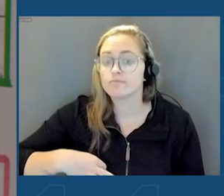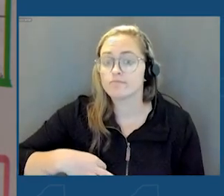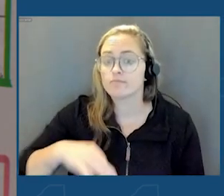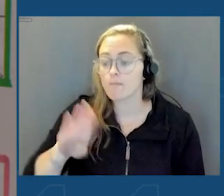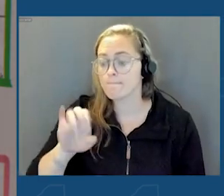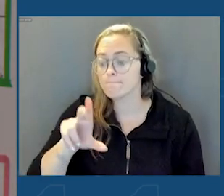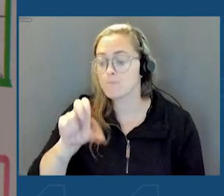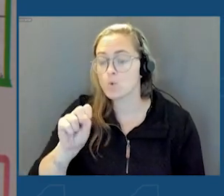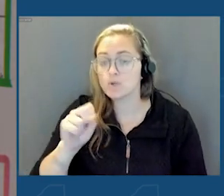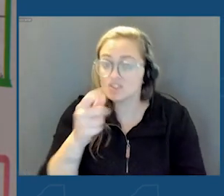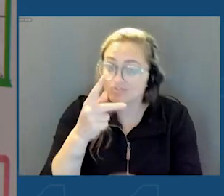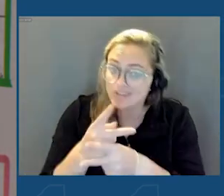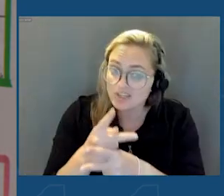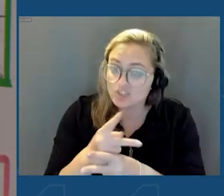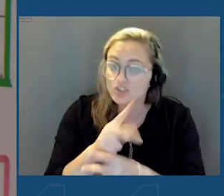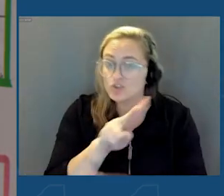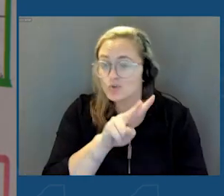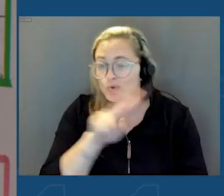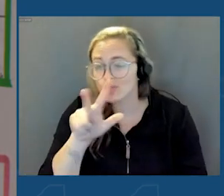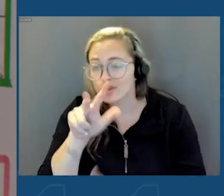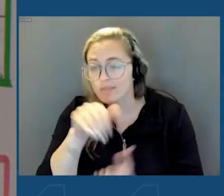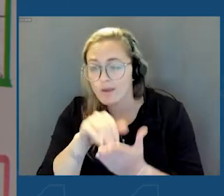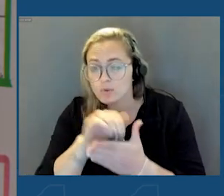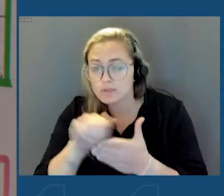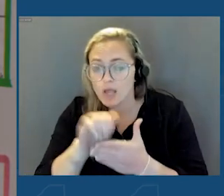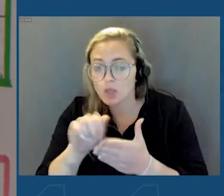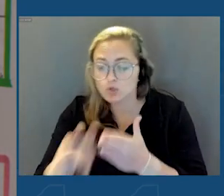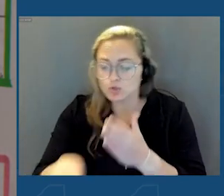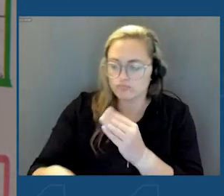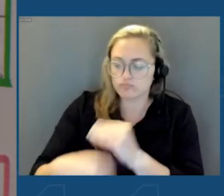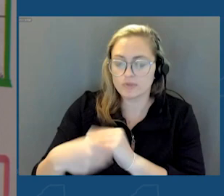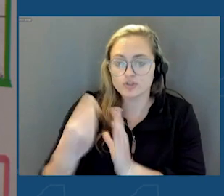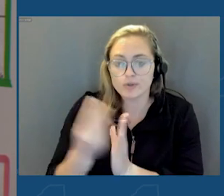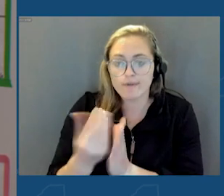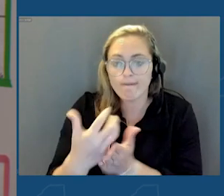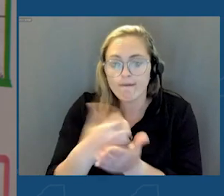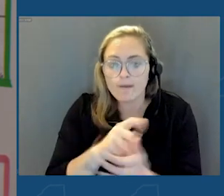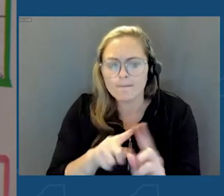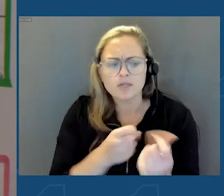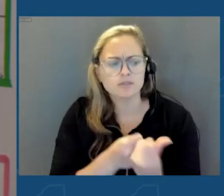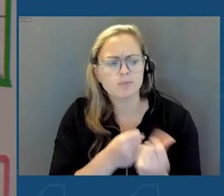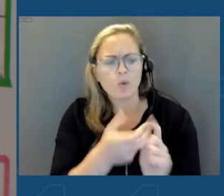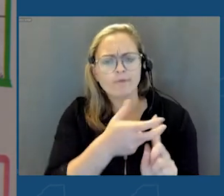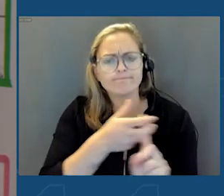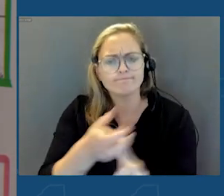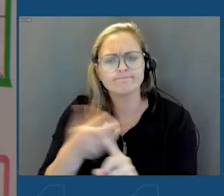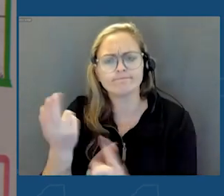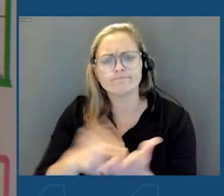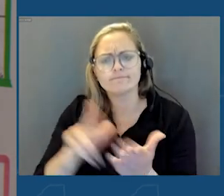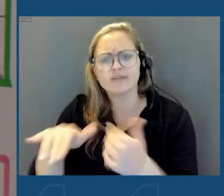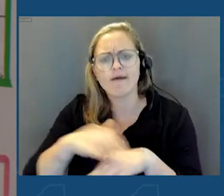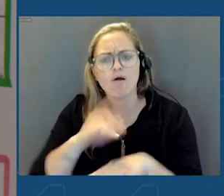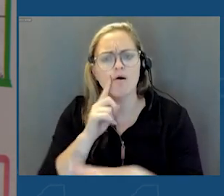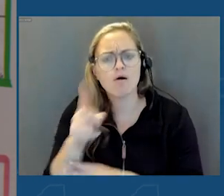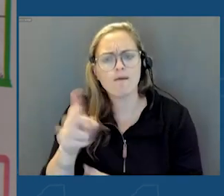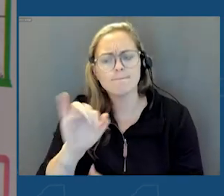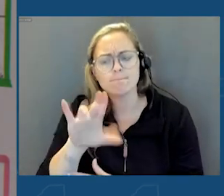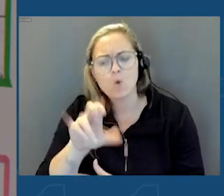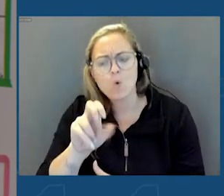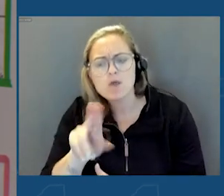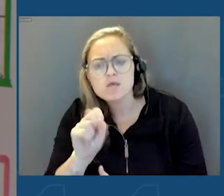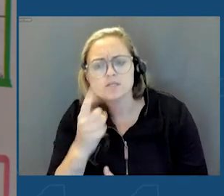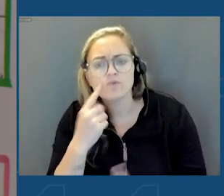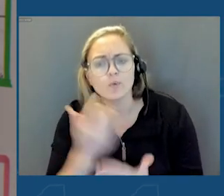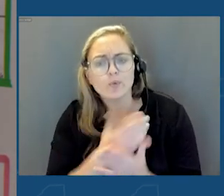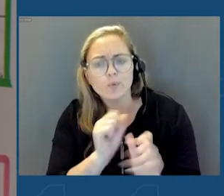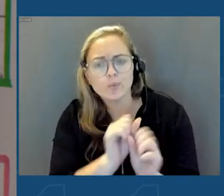to $3,000 to help supplement their income, but also support recruitment and sign-on bonuses for new employees. Again, getting